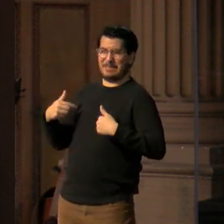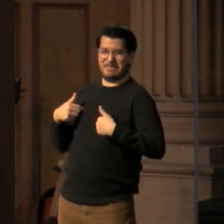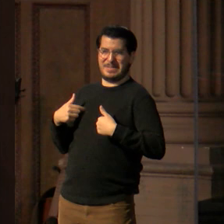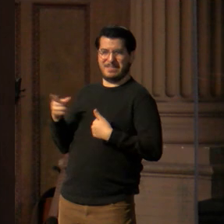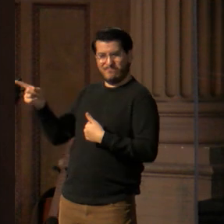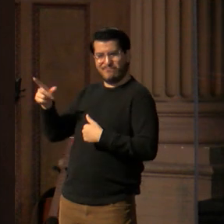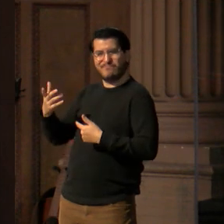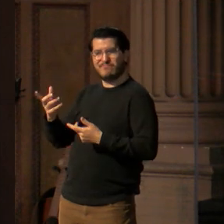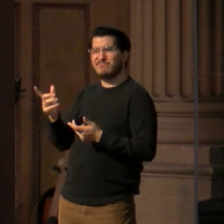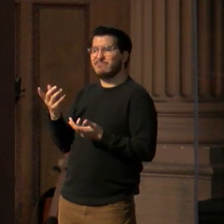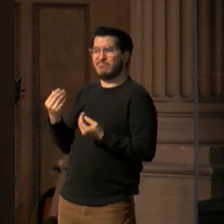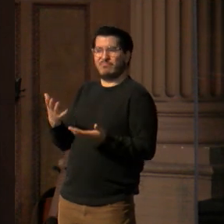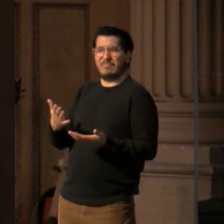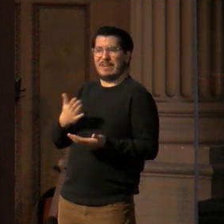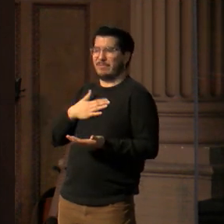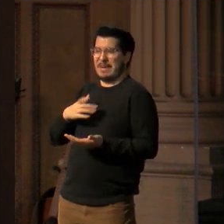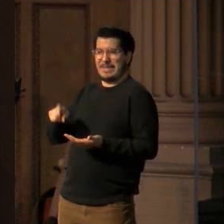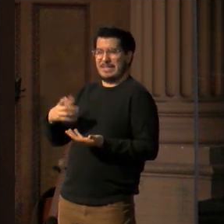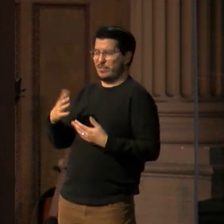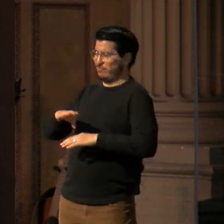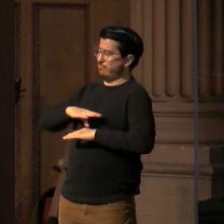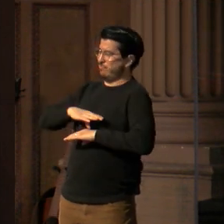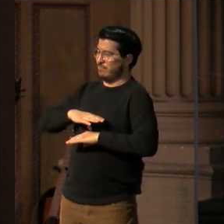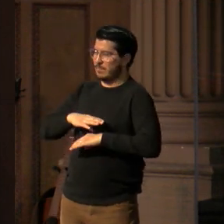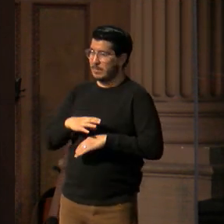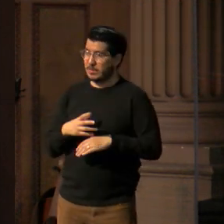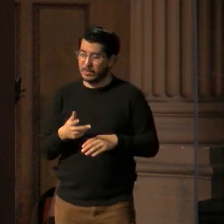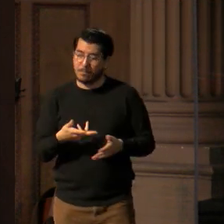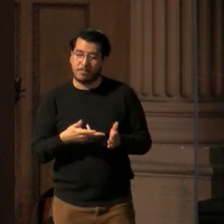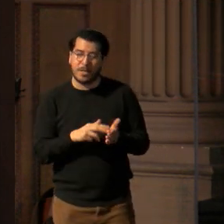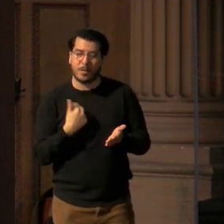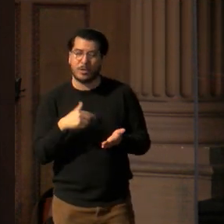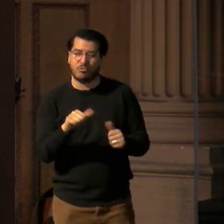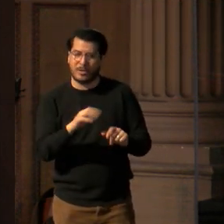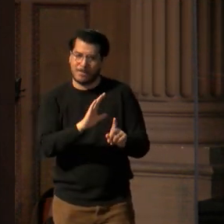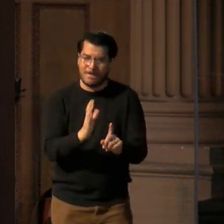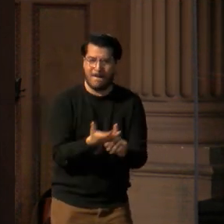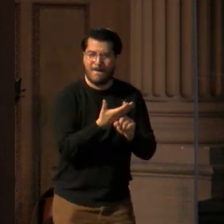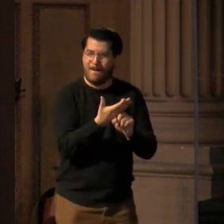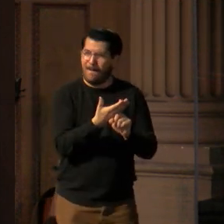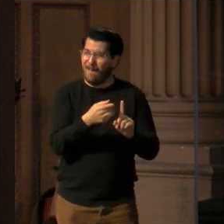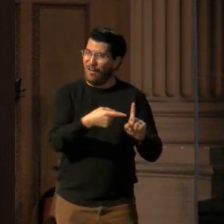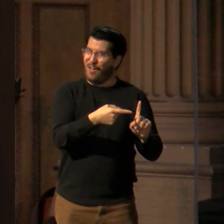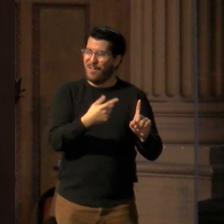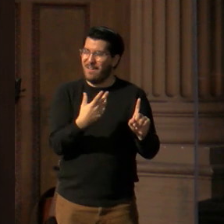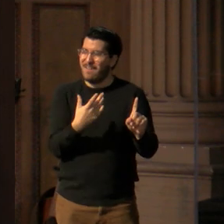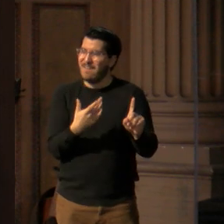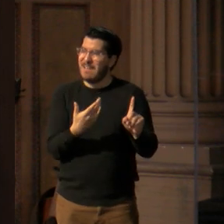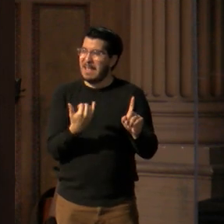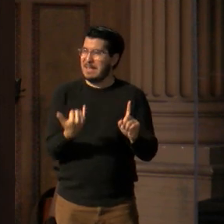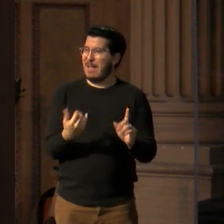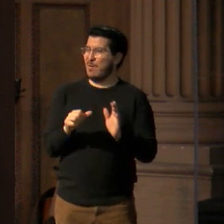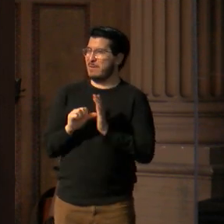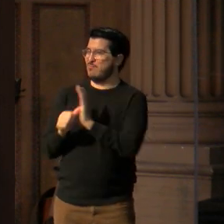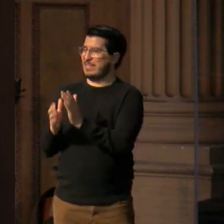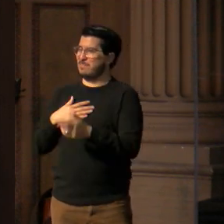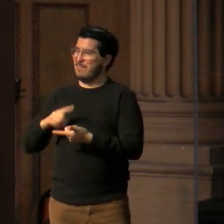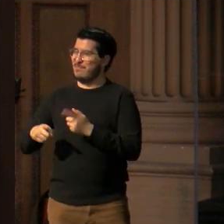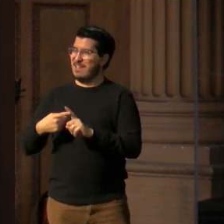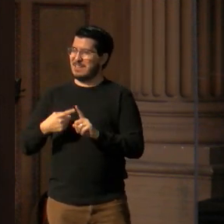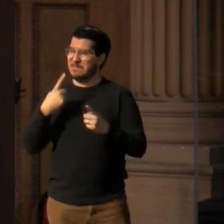better than everyone else, we're trying to win a convert just so we can impress our other Christian friends. We have a well done from God.